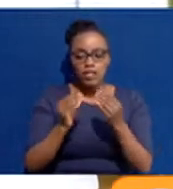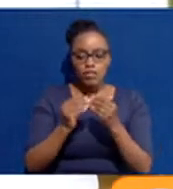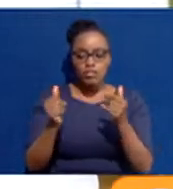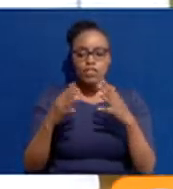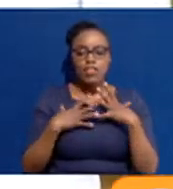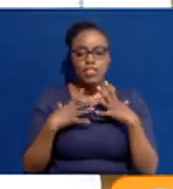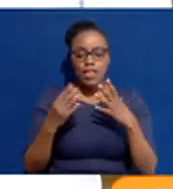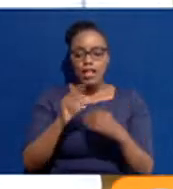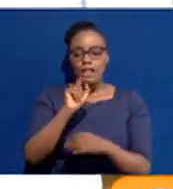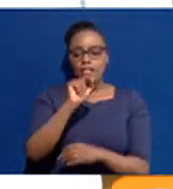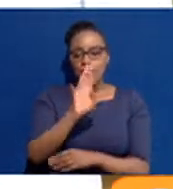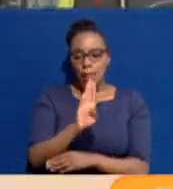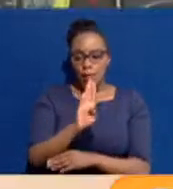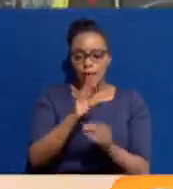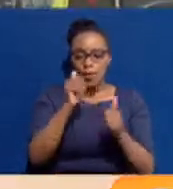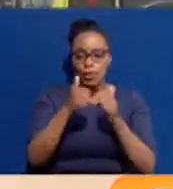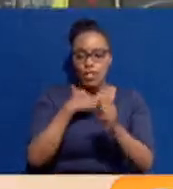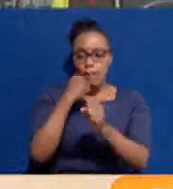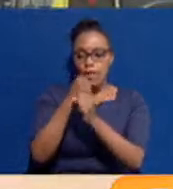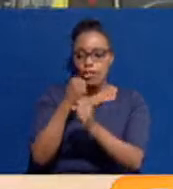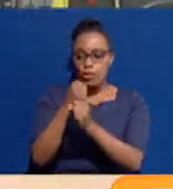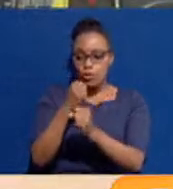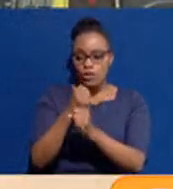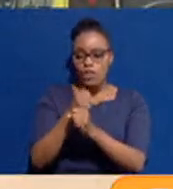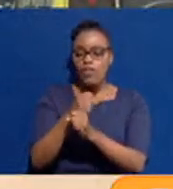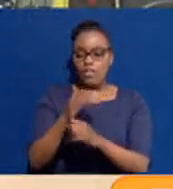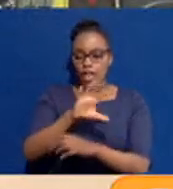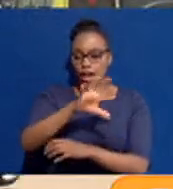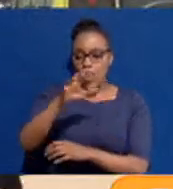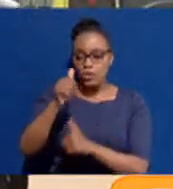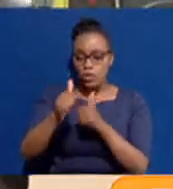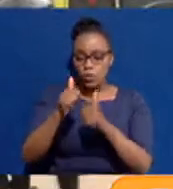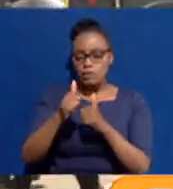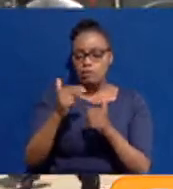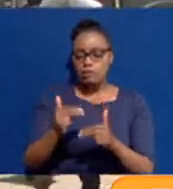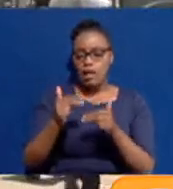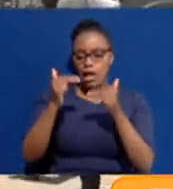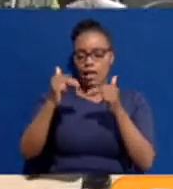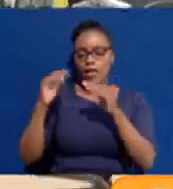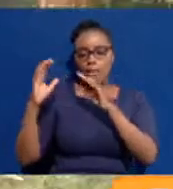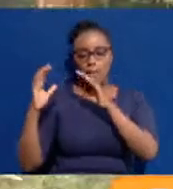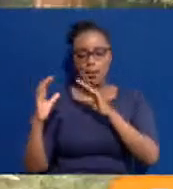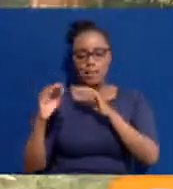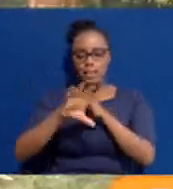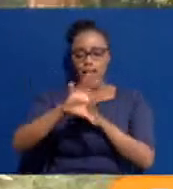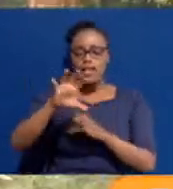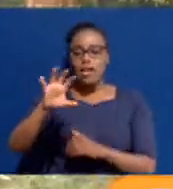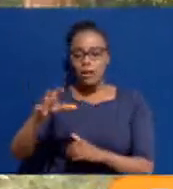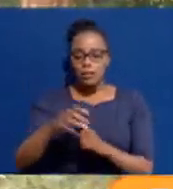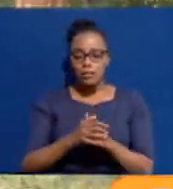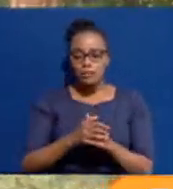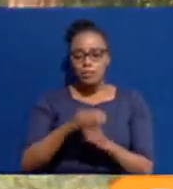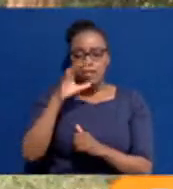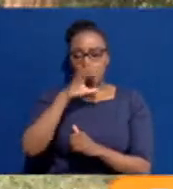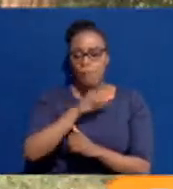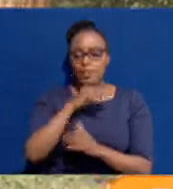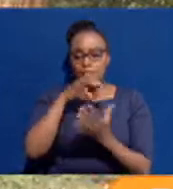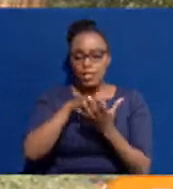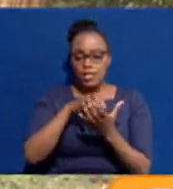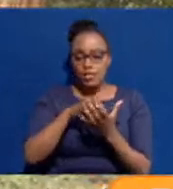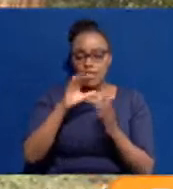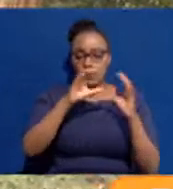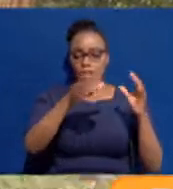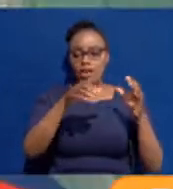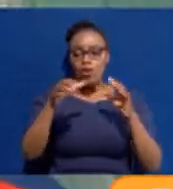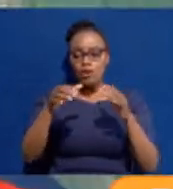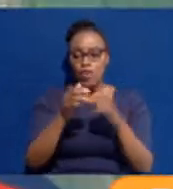Health TB Act 2 program, Homa Bay County is one of the highest TB burden counties. Missing cases in the community and long period